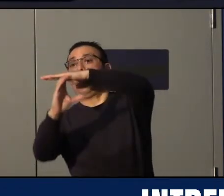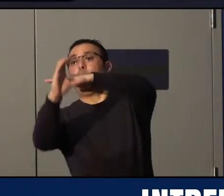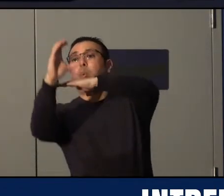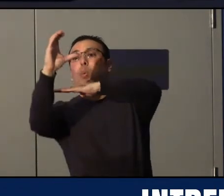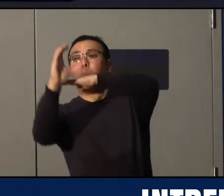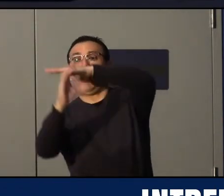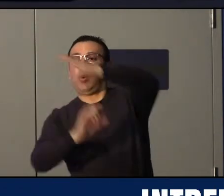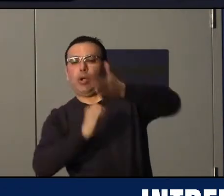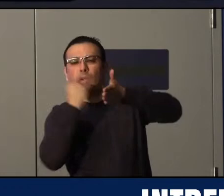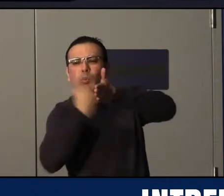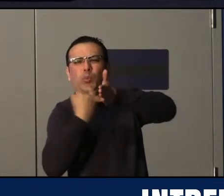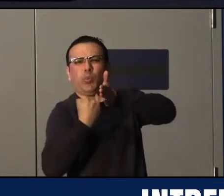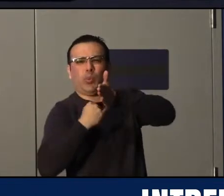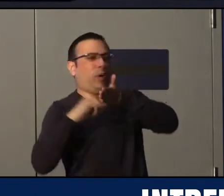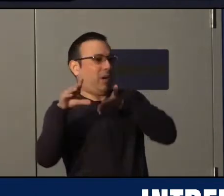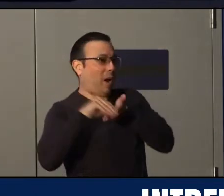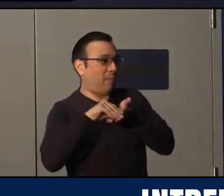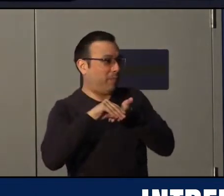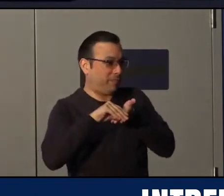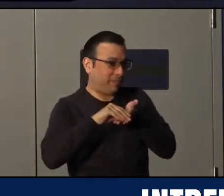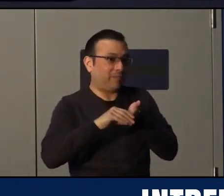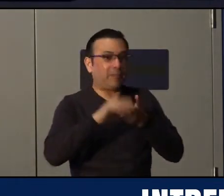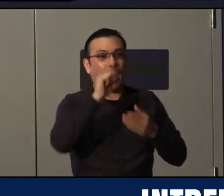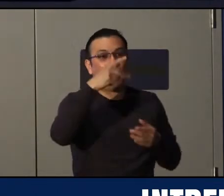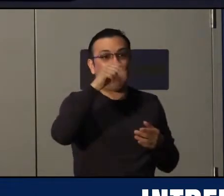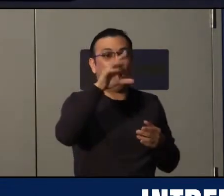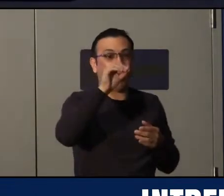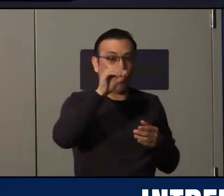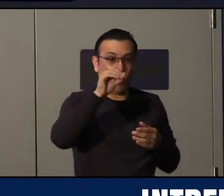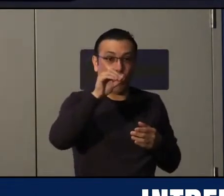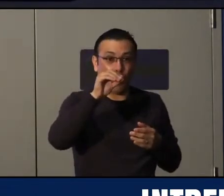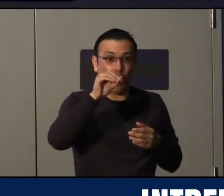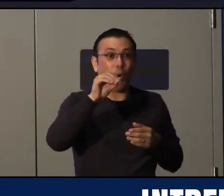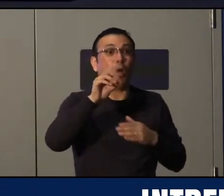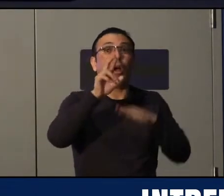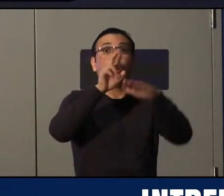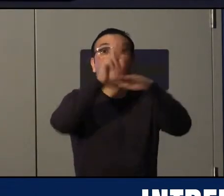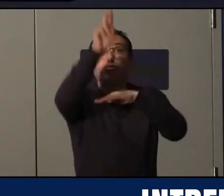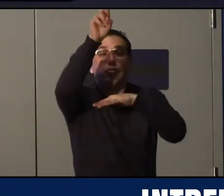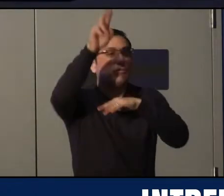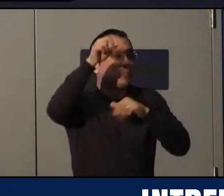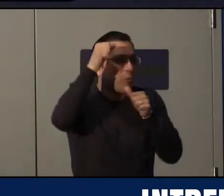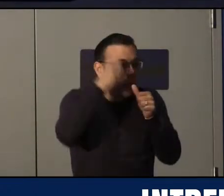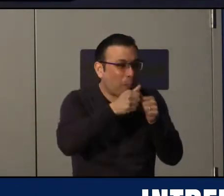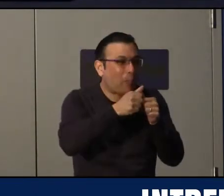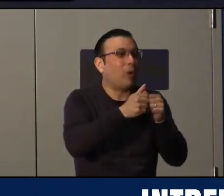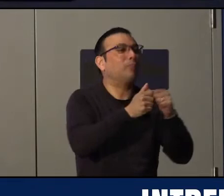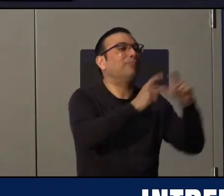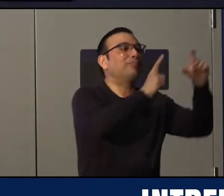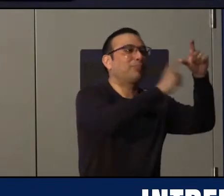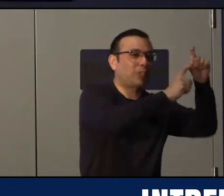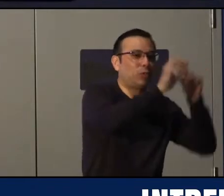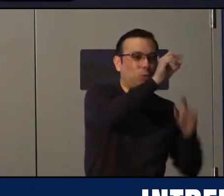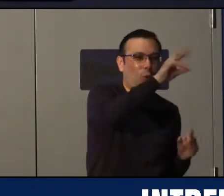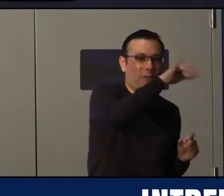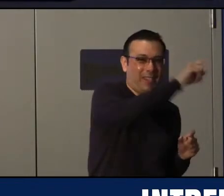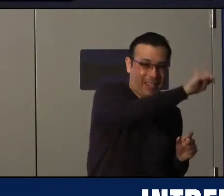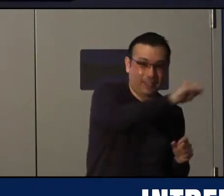the Apollo-Soyuz mission, that kind of historic, iconic mission where the Soviets and the U.S. came